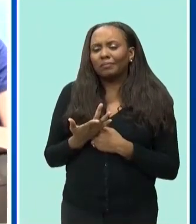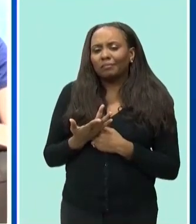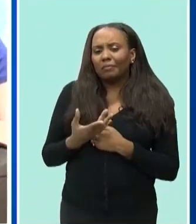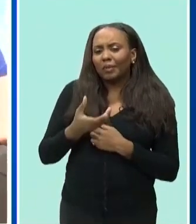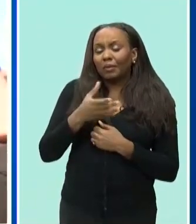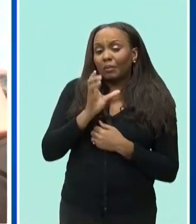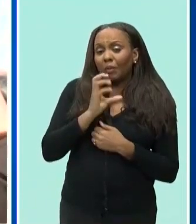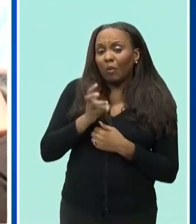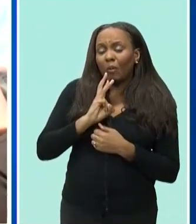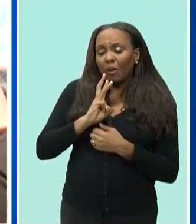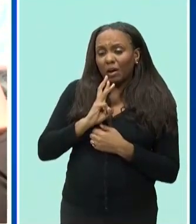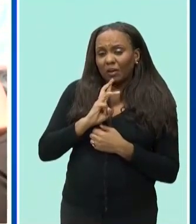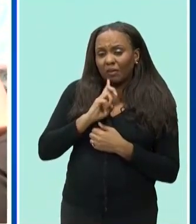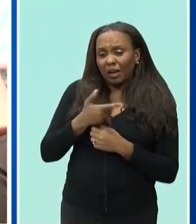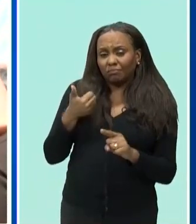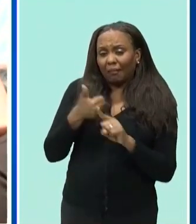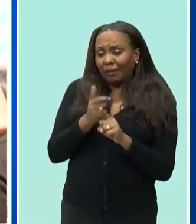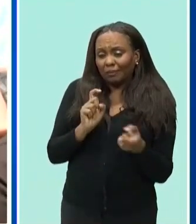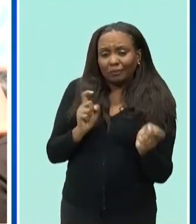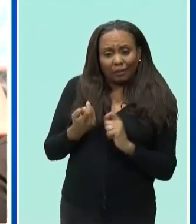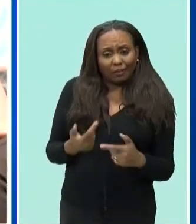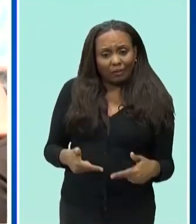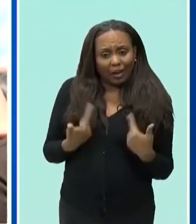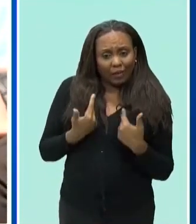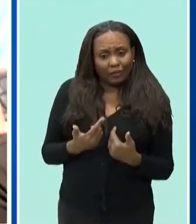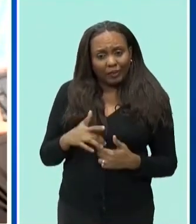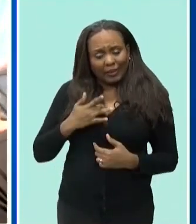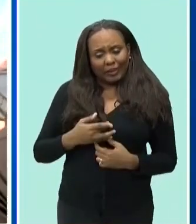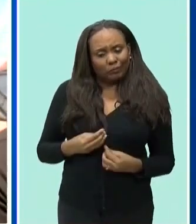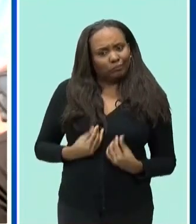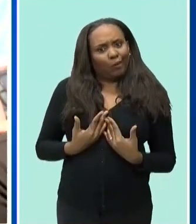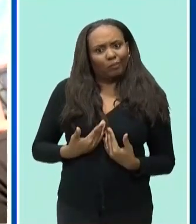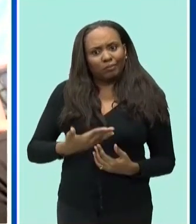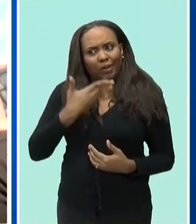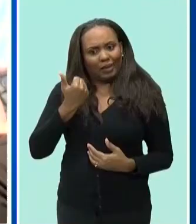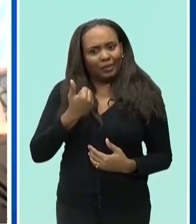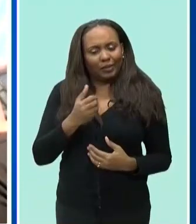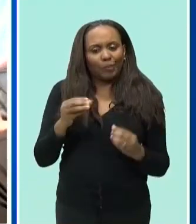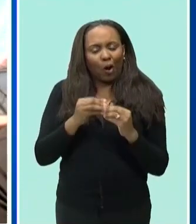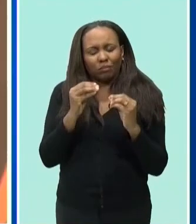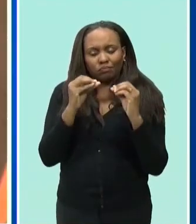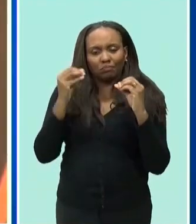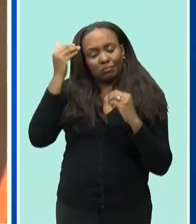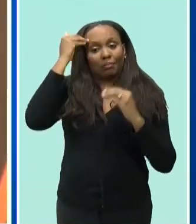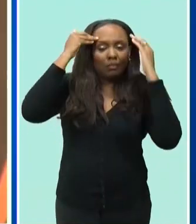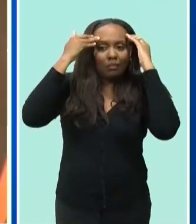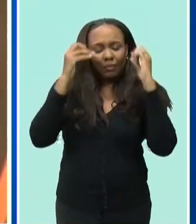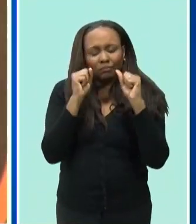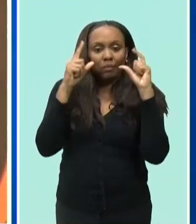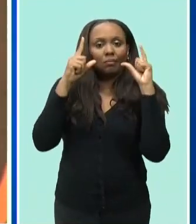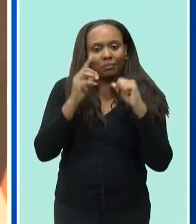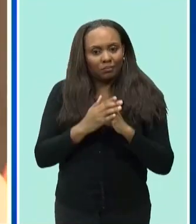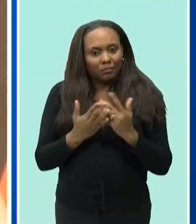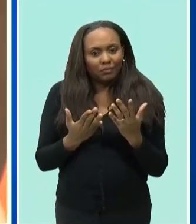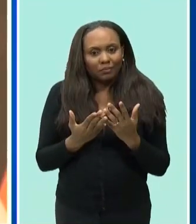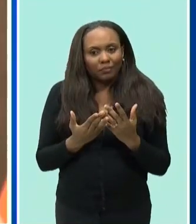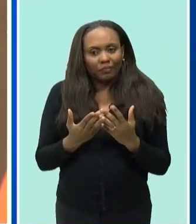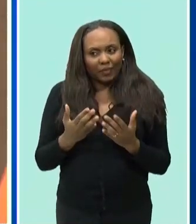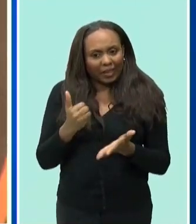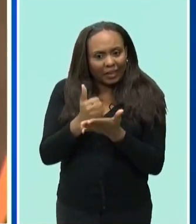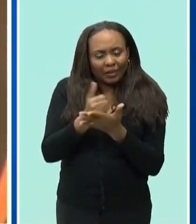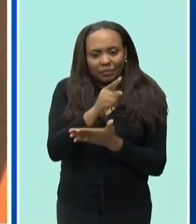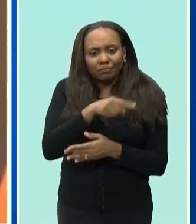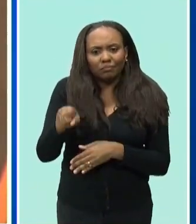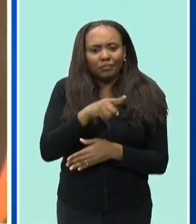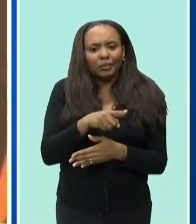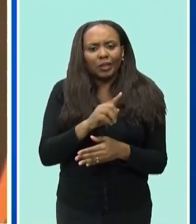has it impacted your lifestyle? Are you more alert in the classroom? Is it assisting you to study